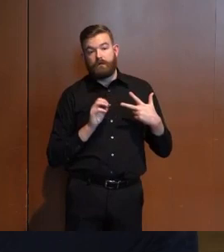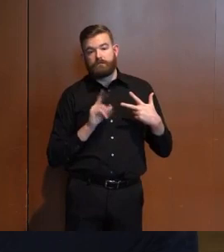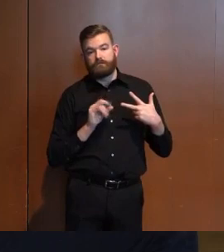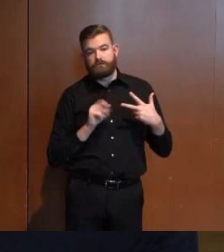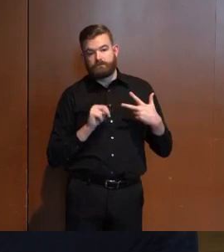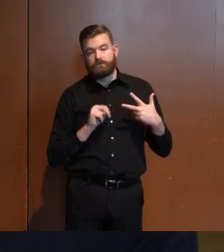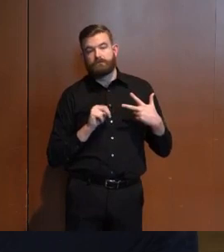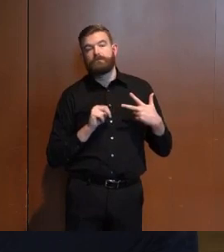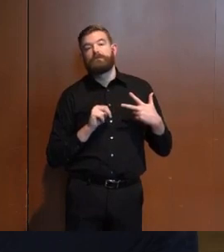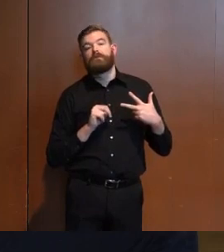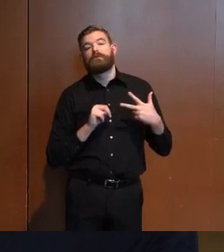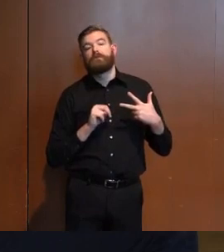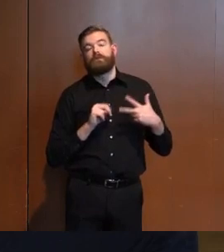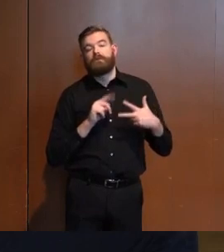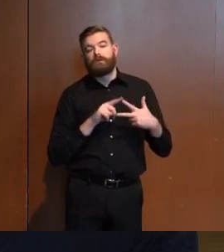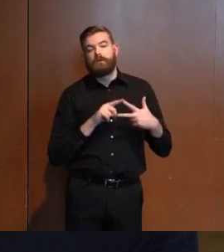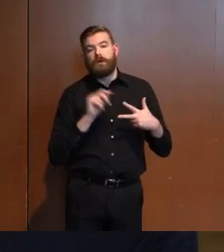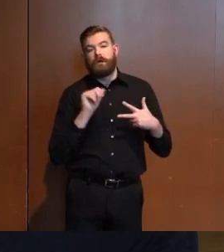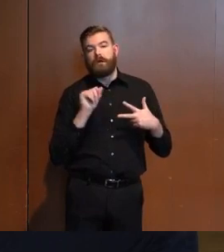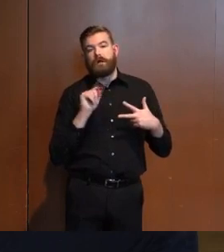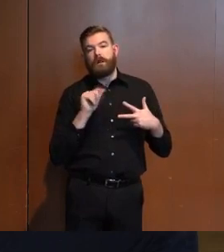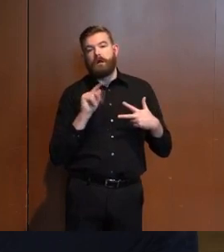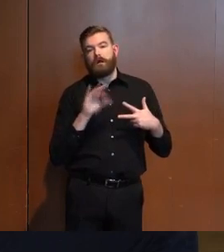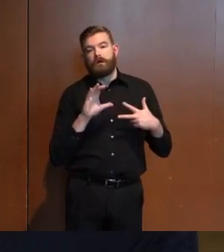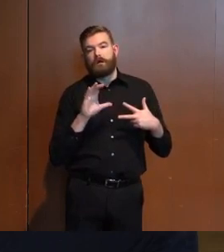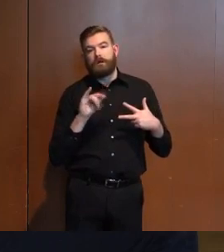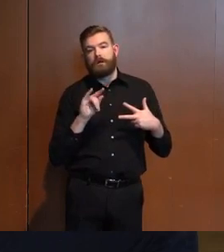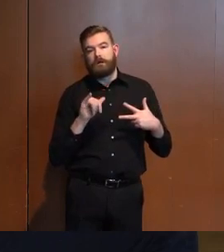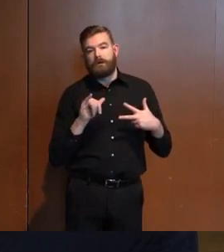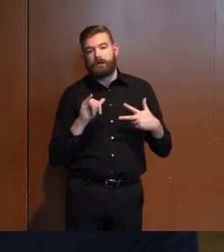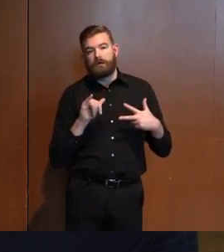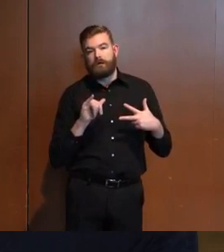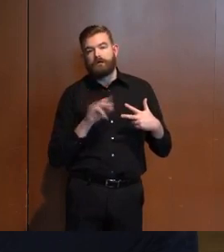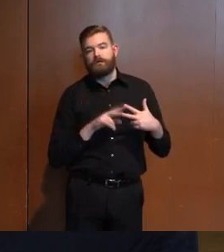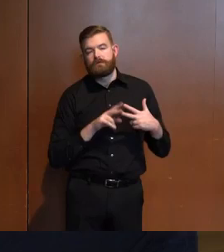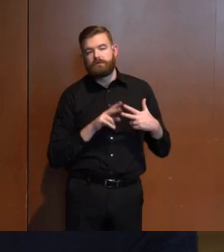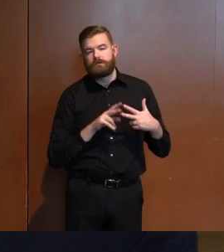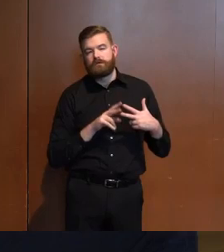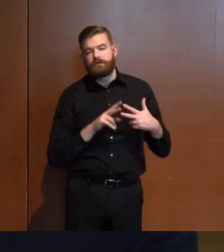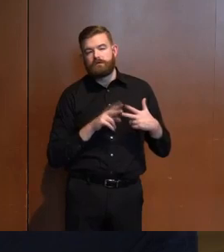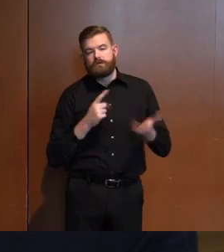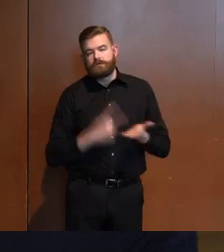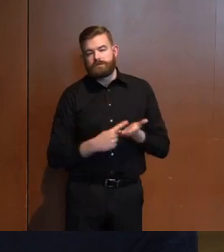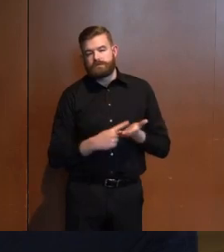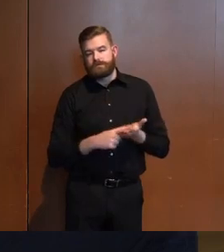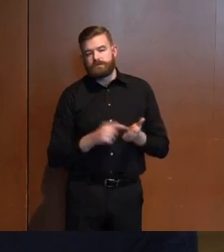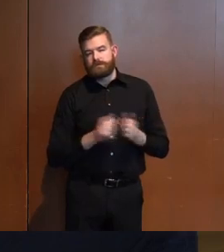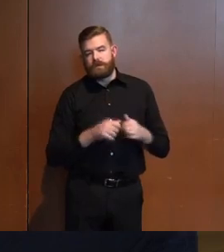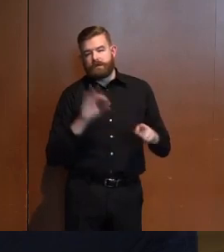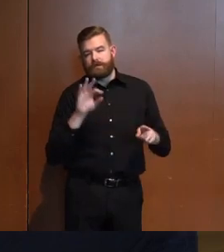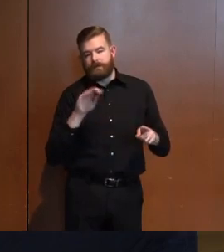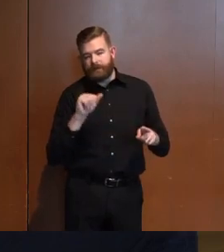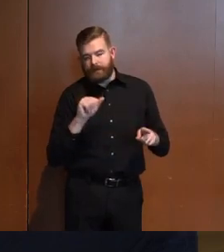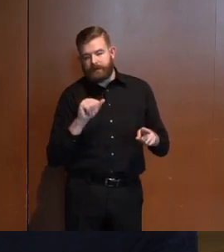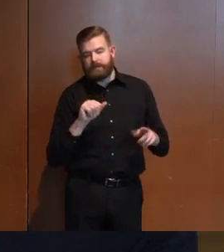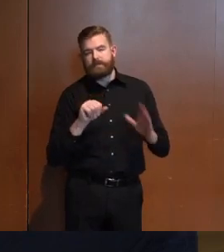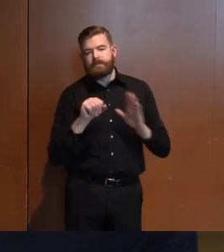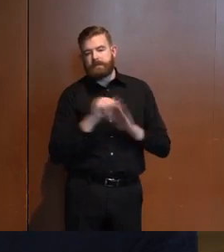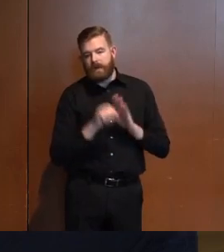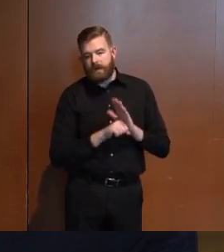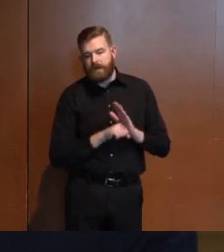that past the FMS units. Further discussions, obviously, with FEMA and the state partners, but those have a larger capacity